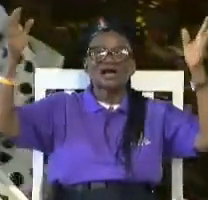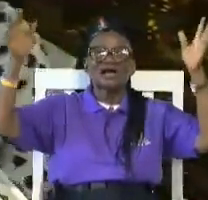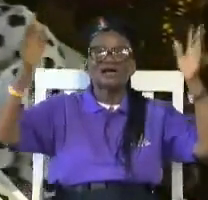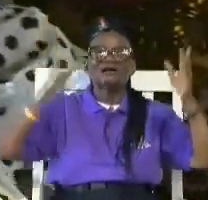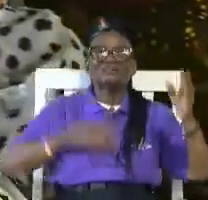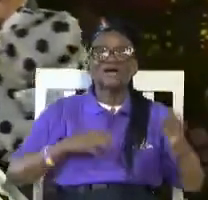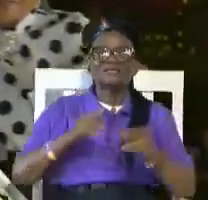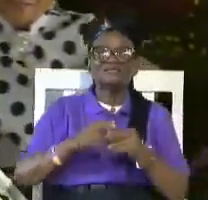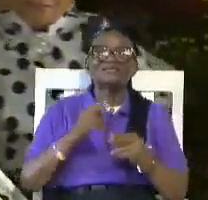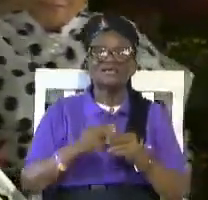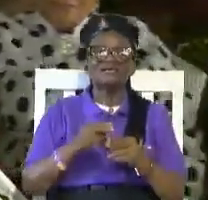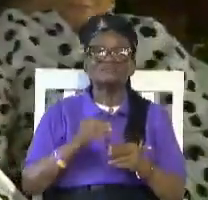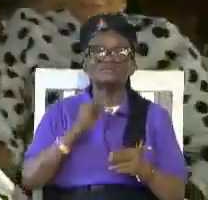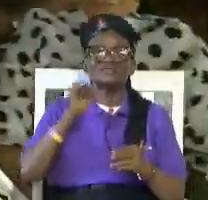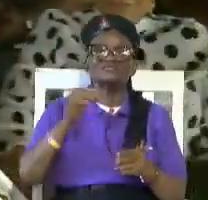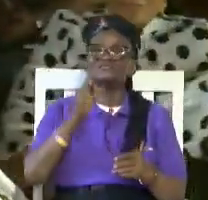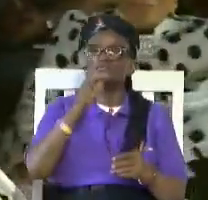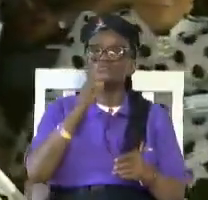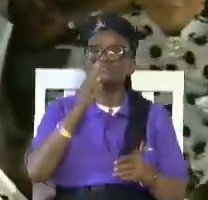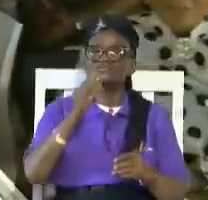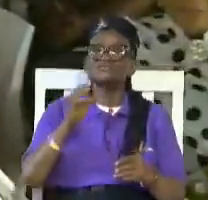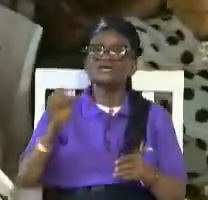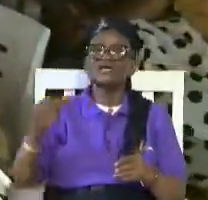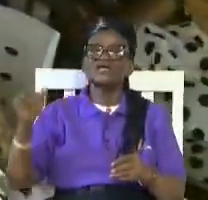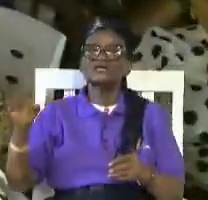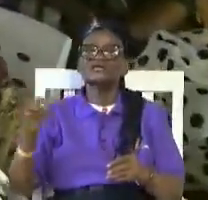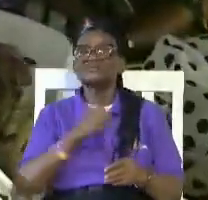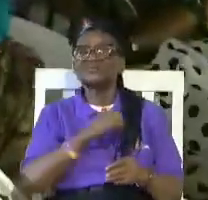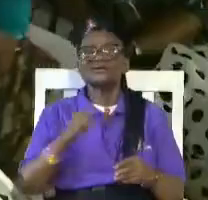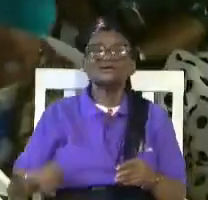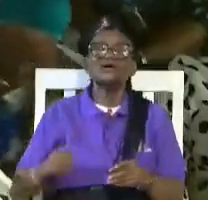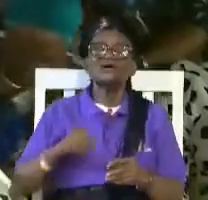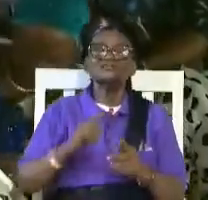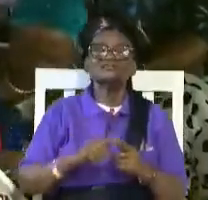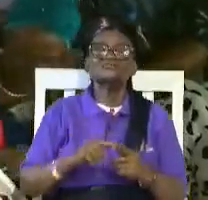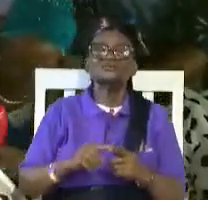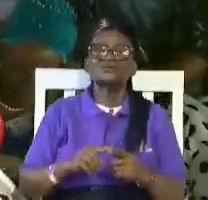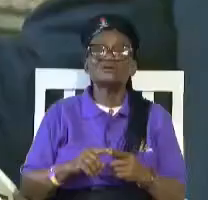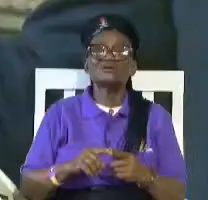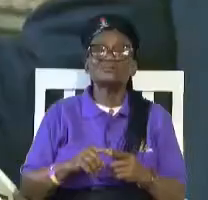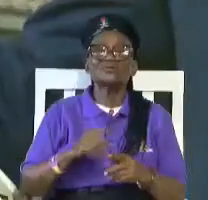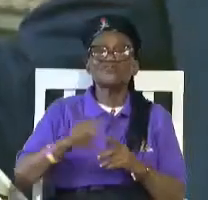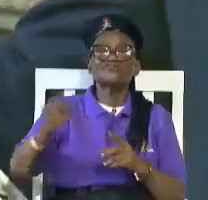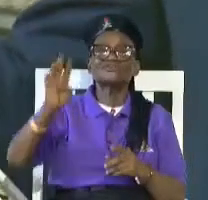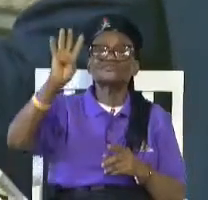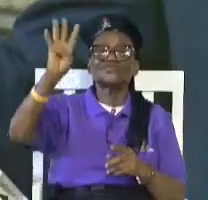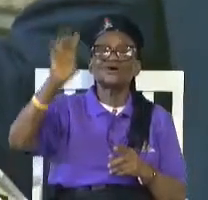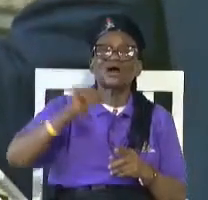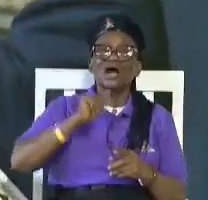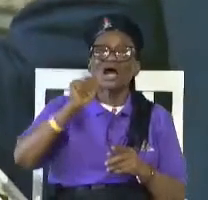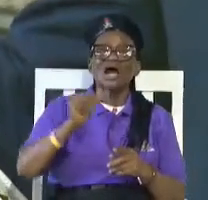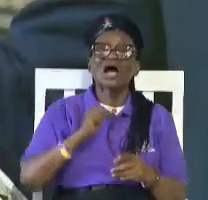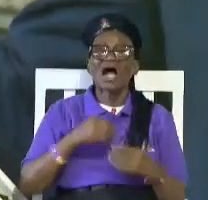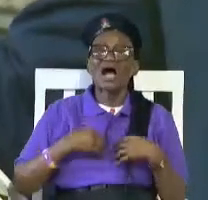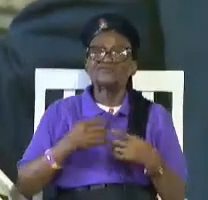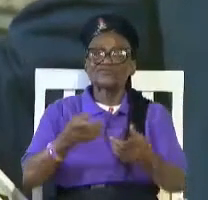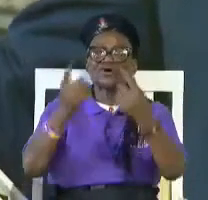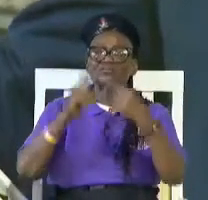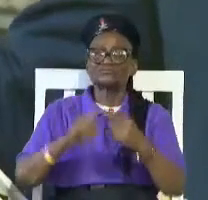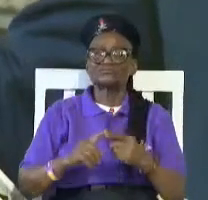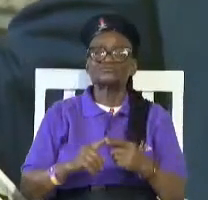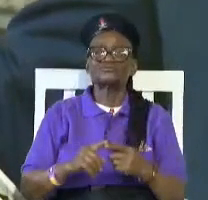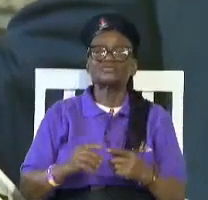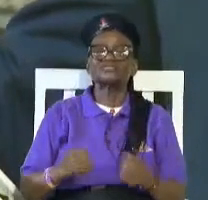My name is Mrs. Helen Emmanuel Otu from Akwa Ibom Province 4. I have come to this exalted